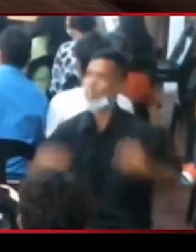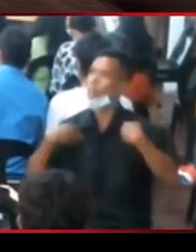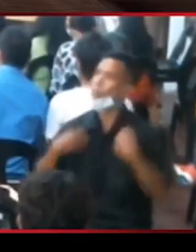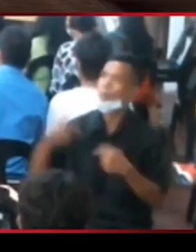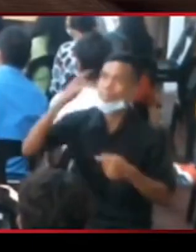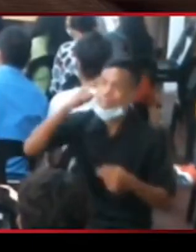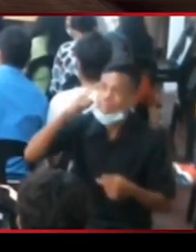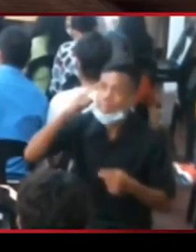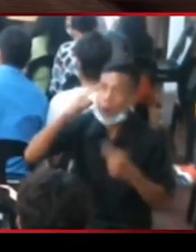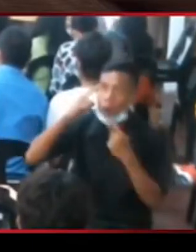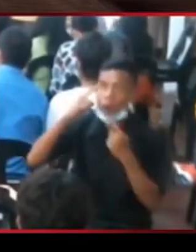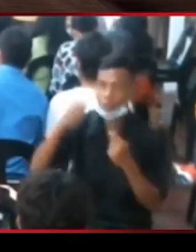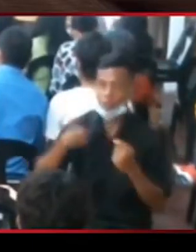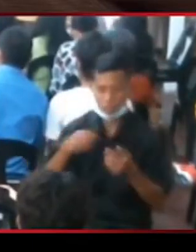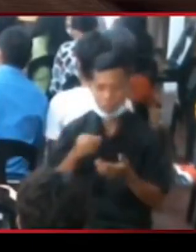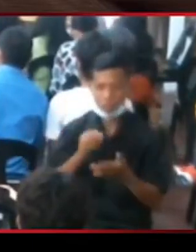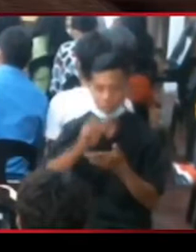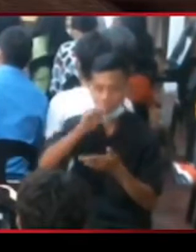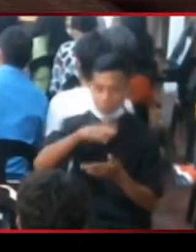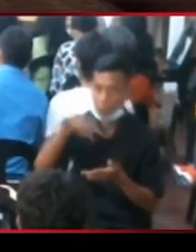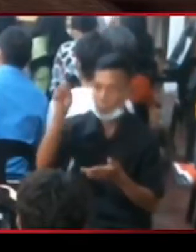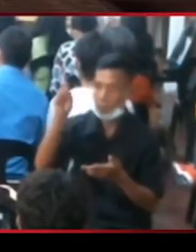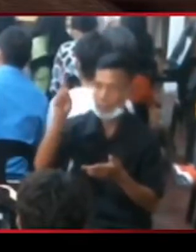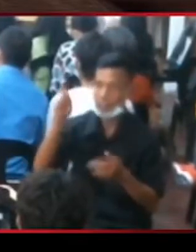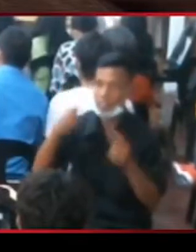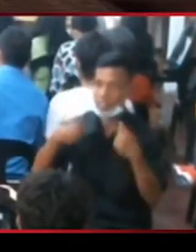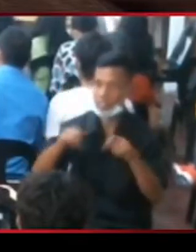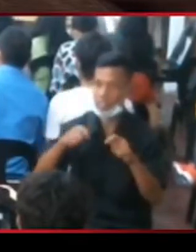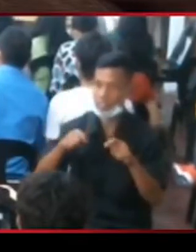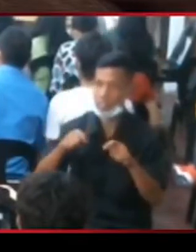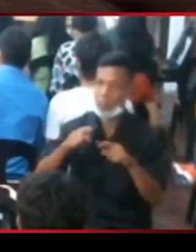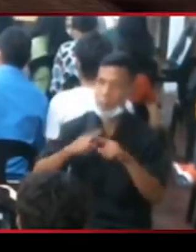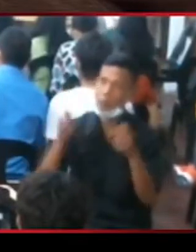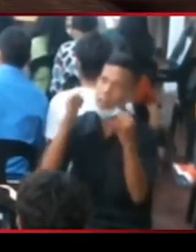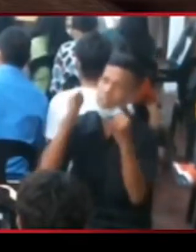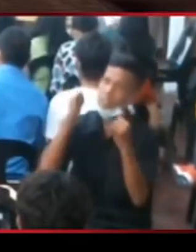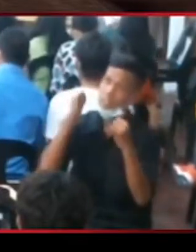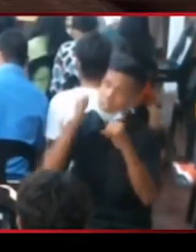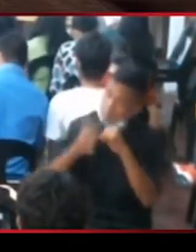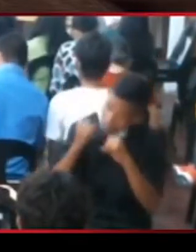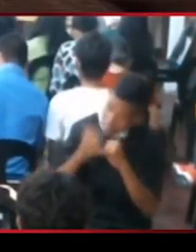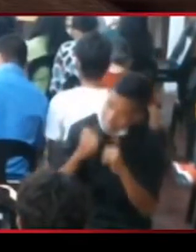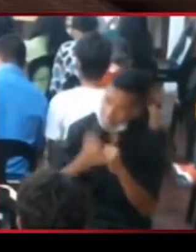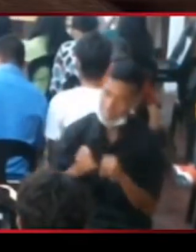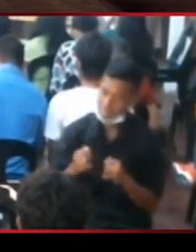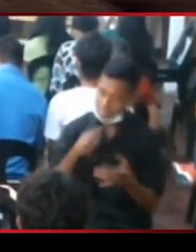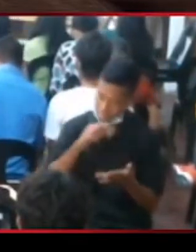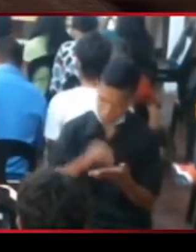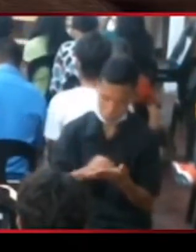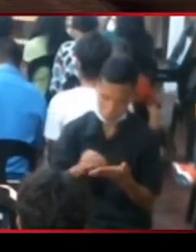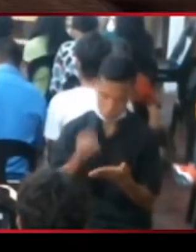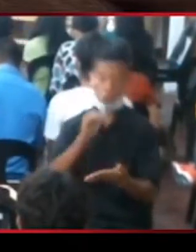and finally, I did it. I still don't like to swim, okay?